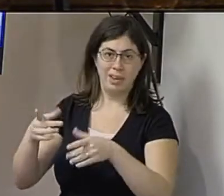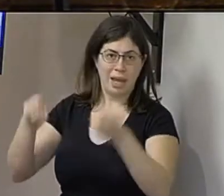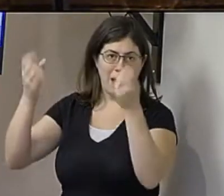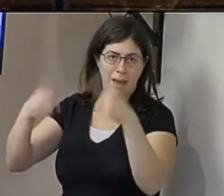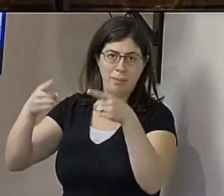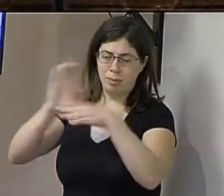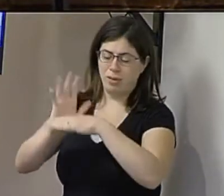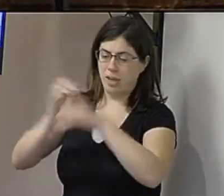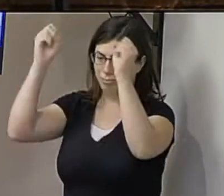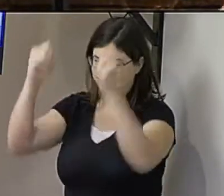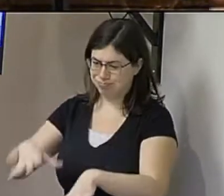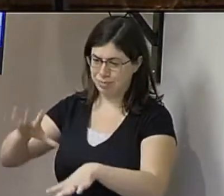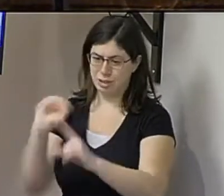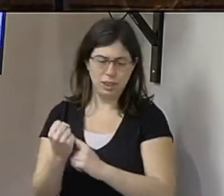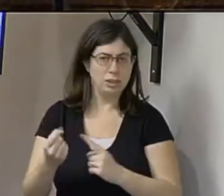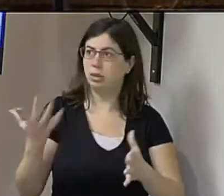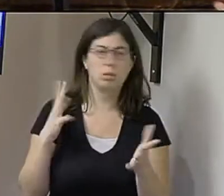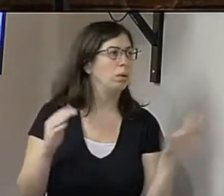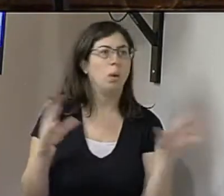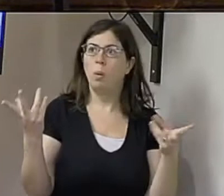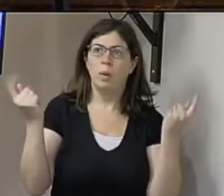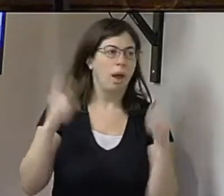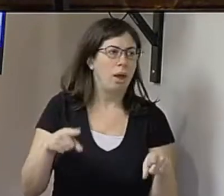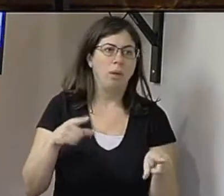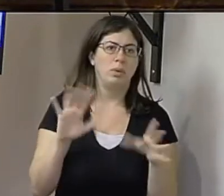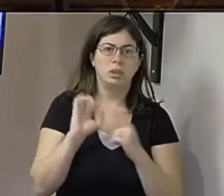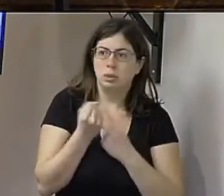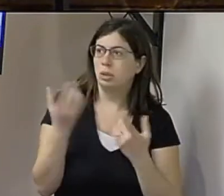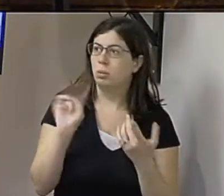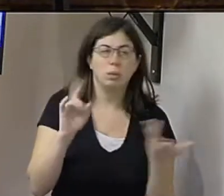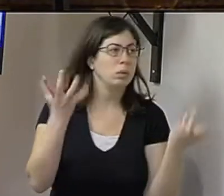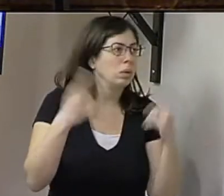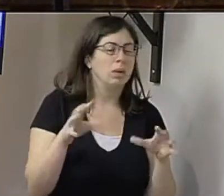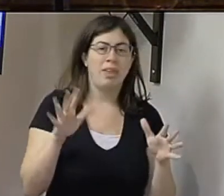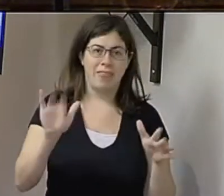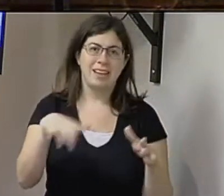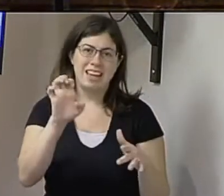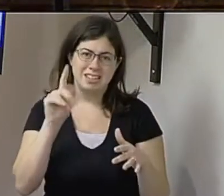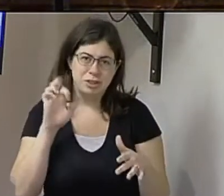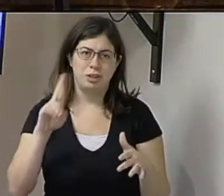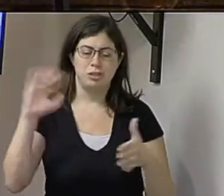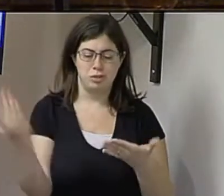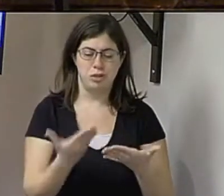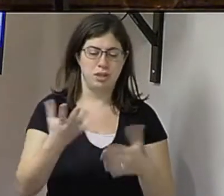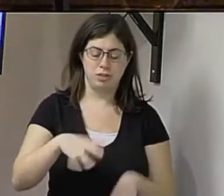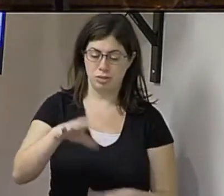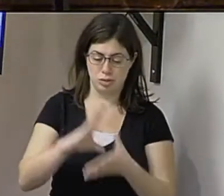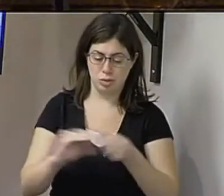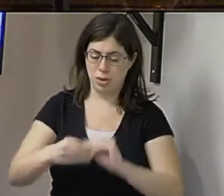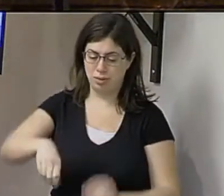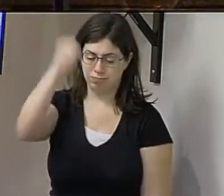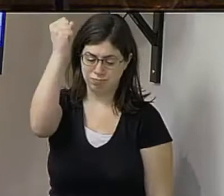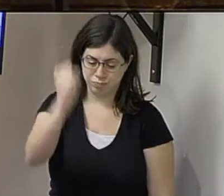you right in the middle of the action and you just have to kind of catch up and figure out what are we doing and where are we? That's kind of how the book of Esther introduces things. It drops you right into the